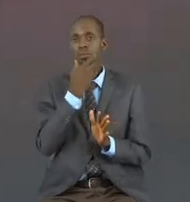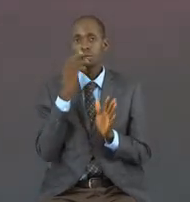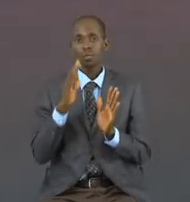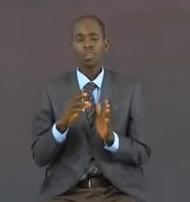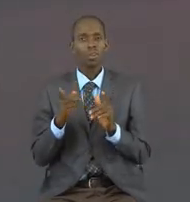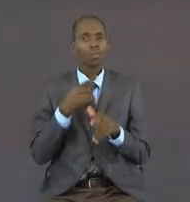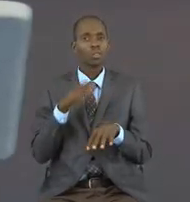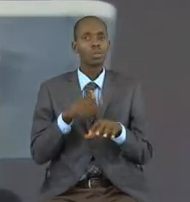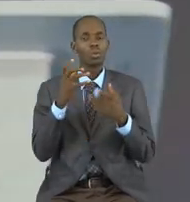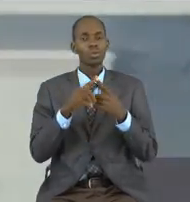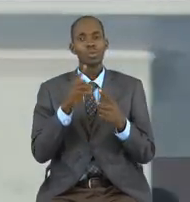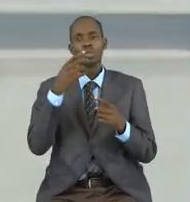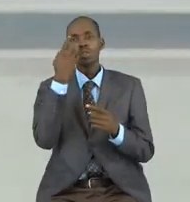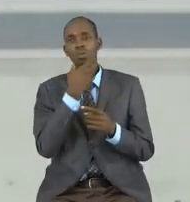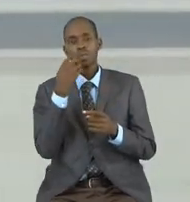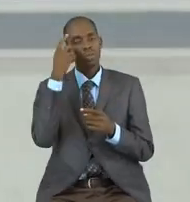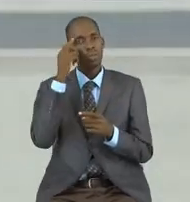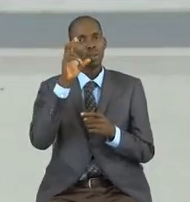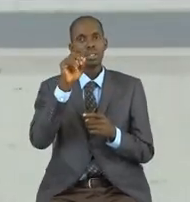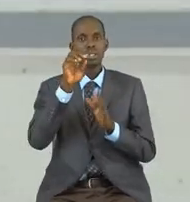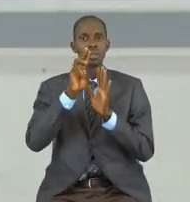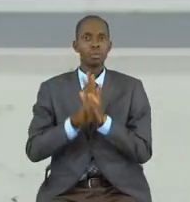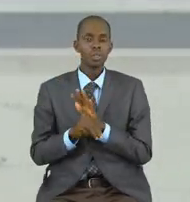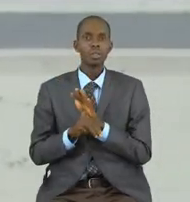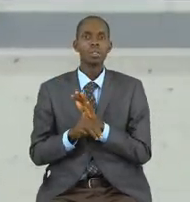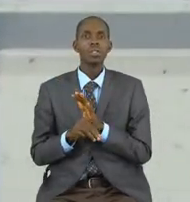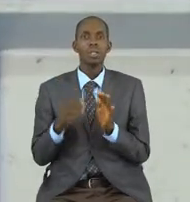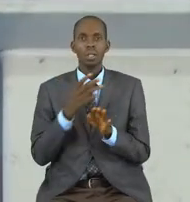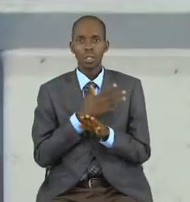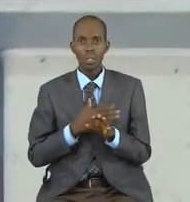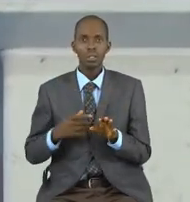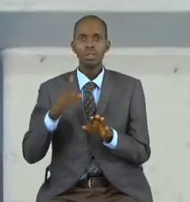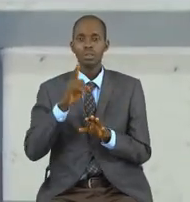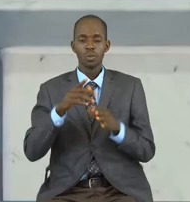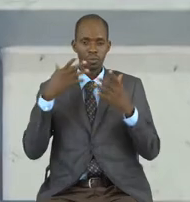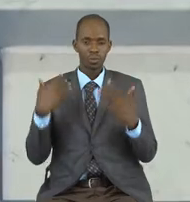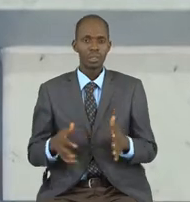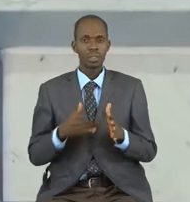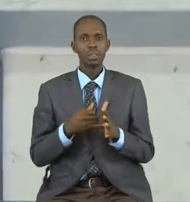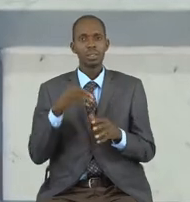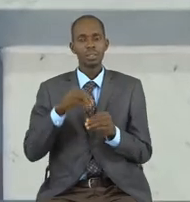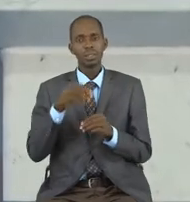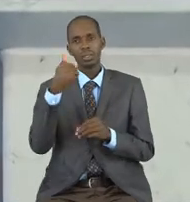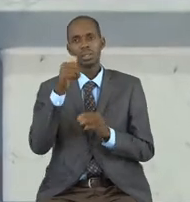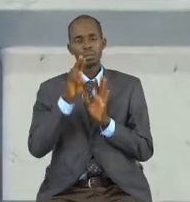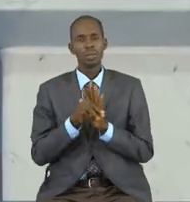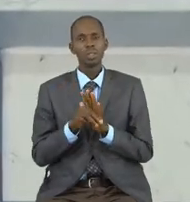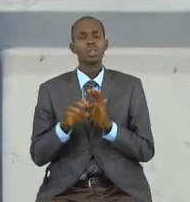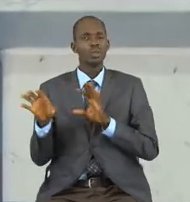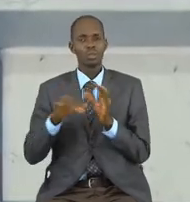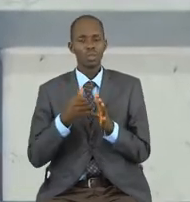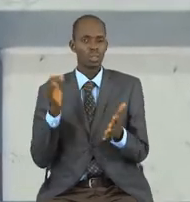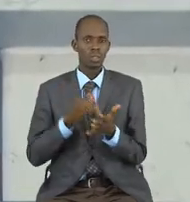30 minutes and all the material you had finished in 10 minutes. Do it again. And